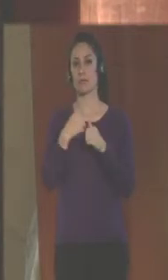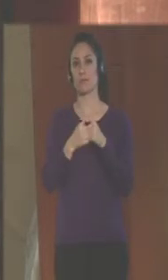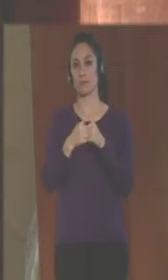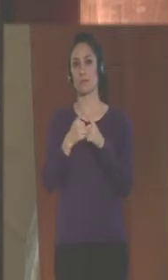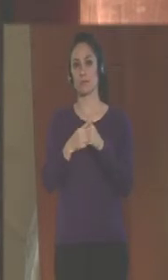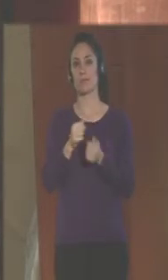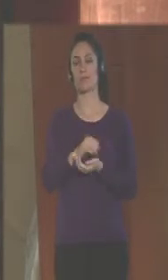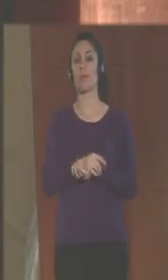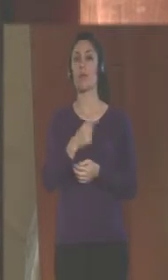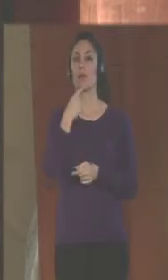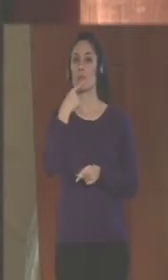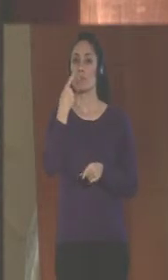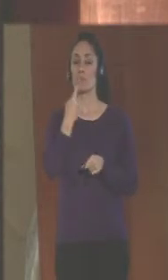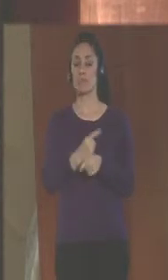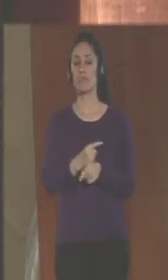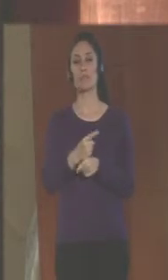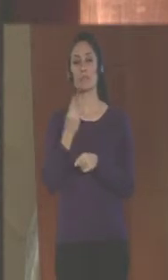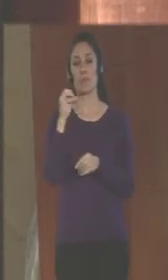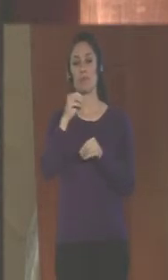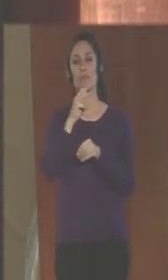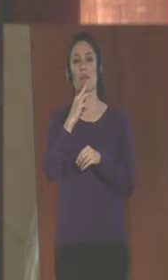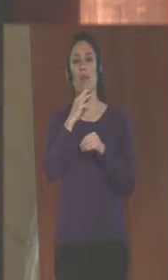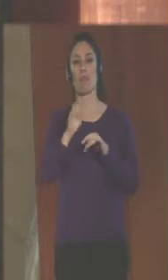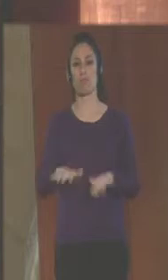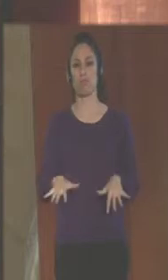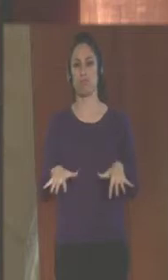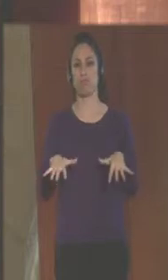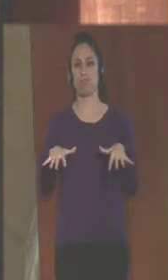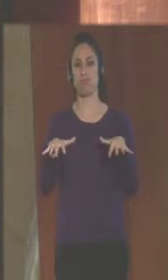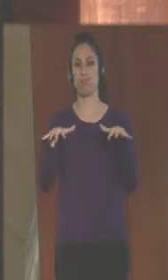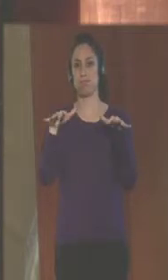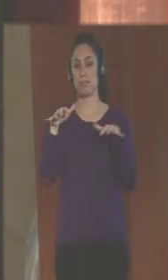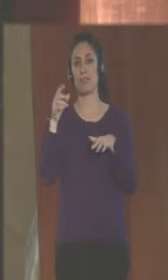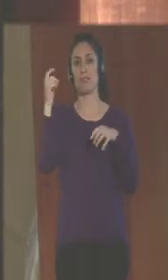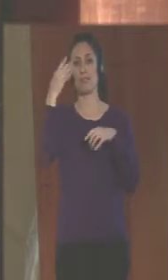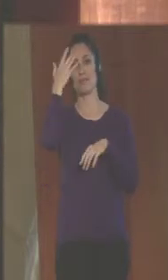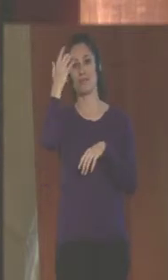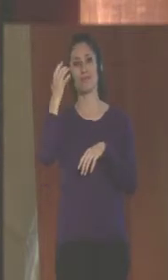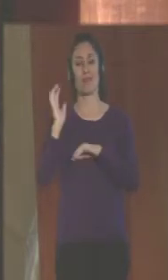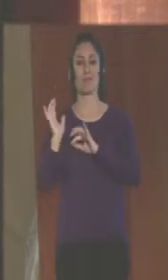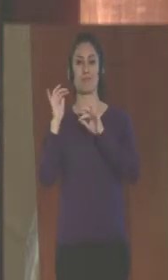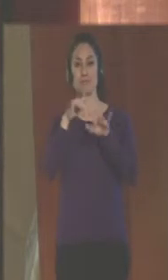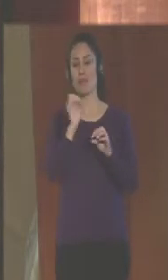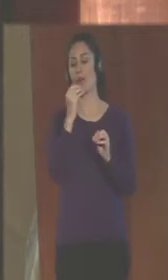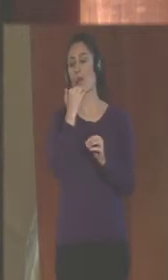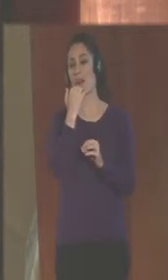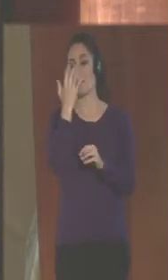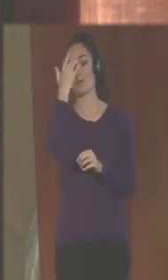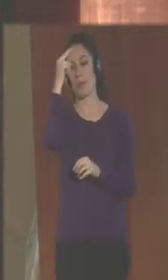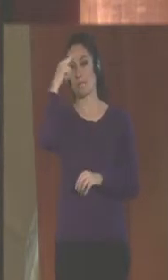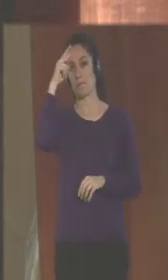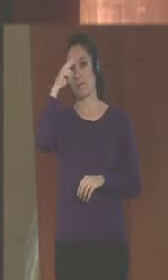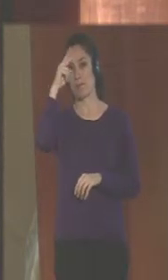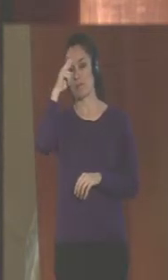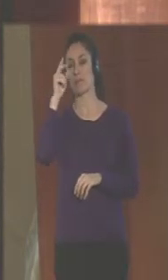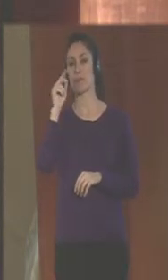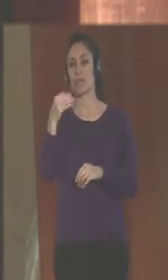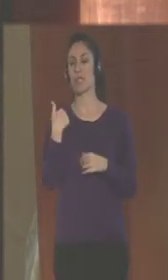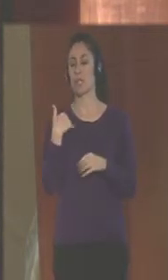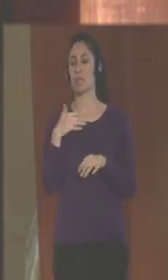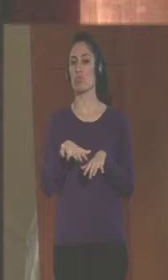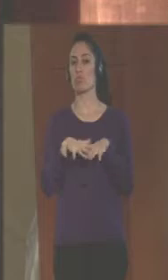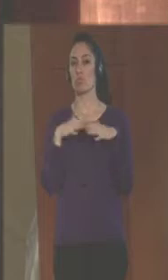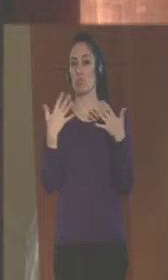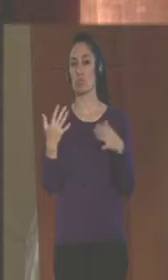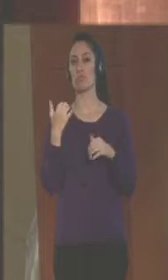the floods that Mexico suffers. So this topic of flooding is a very imminent risk in